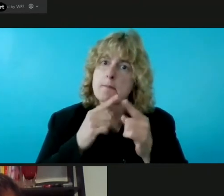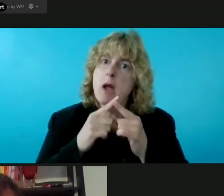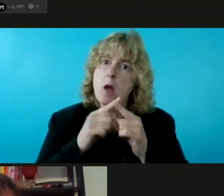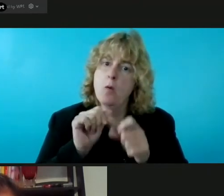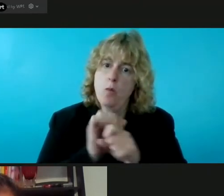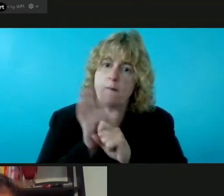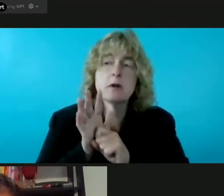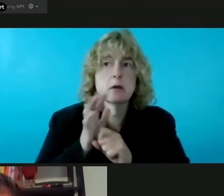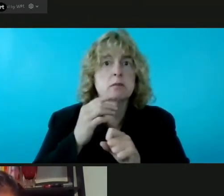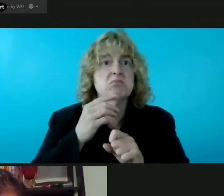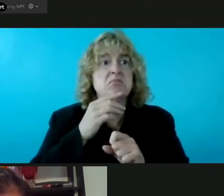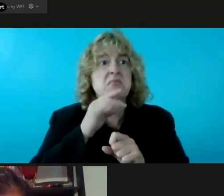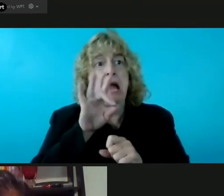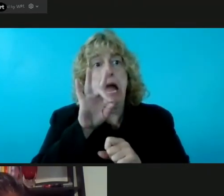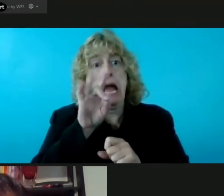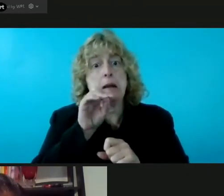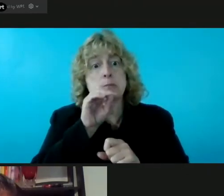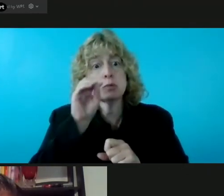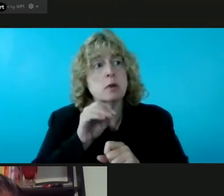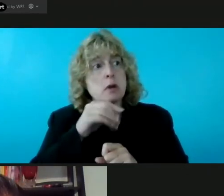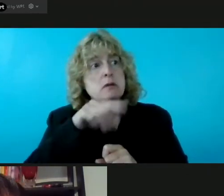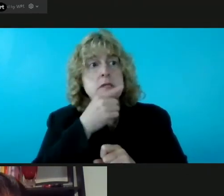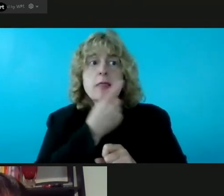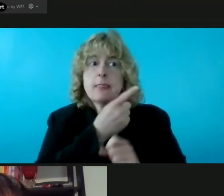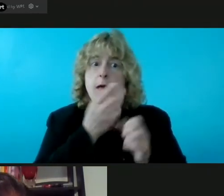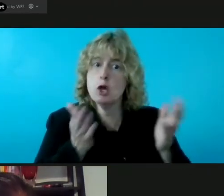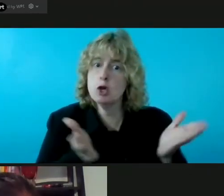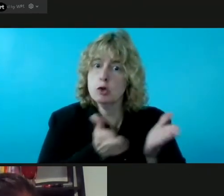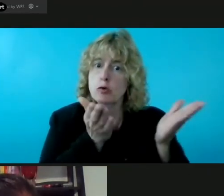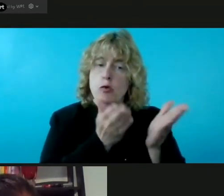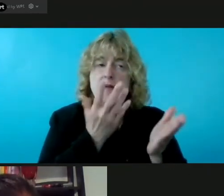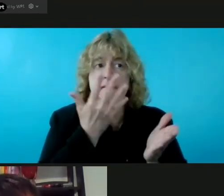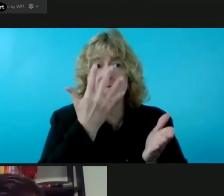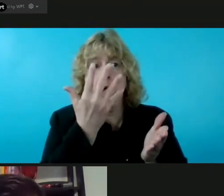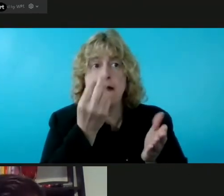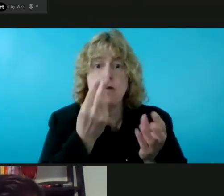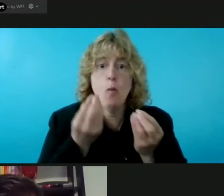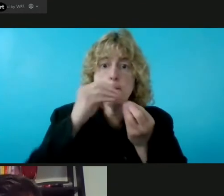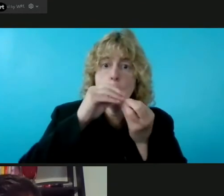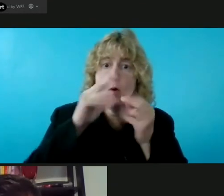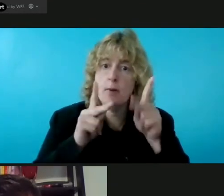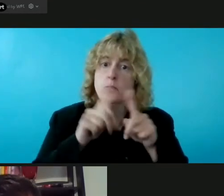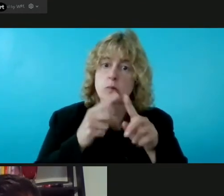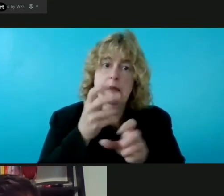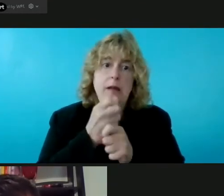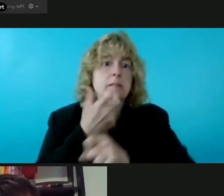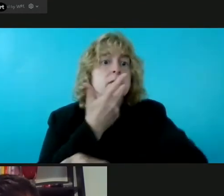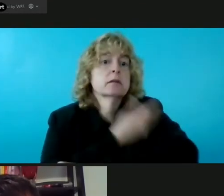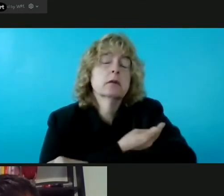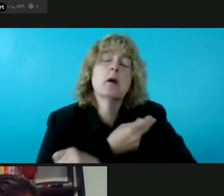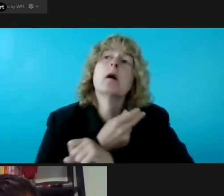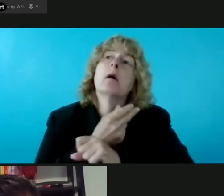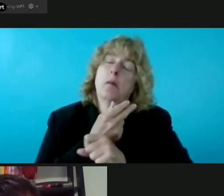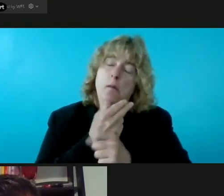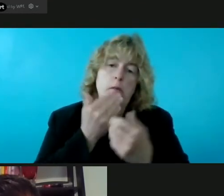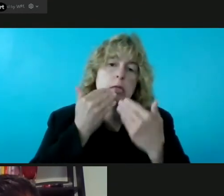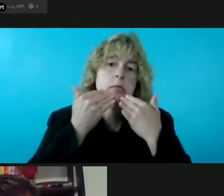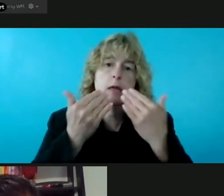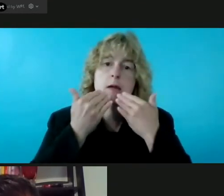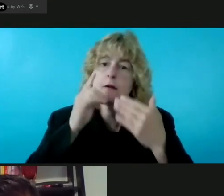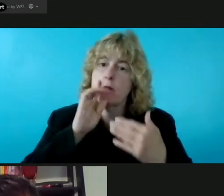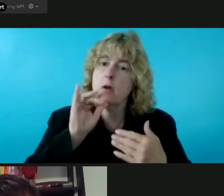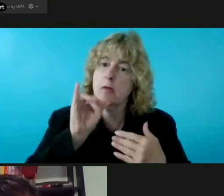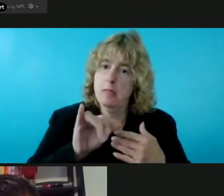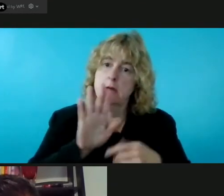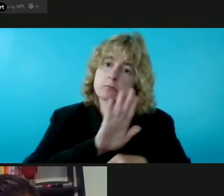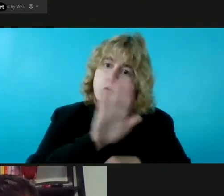vaccine. And so that's really amazing. So thank you for all of that work. And hopefully some of this